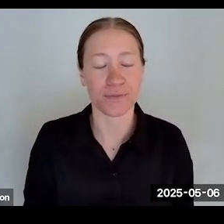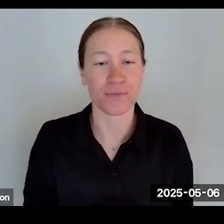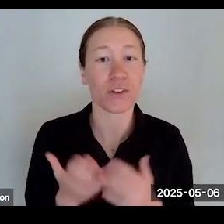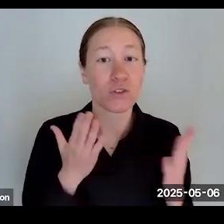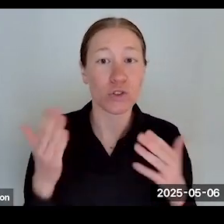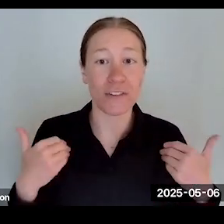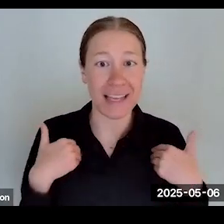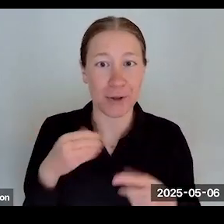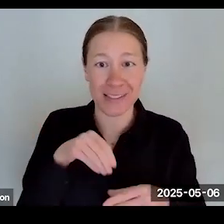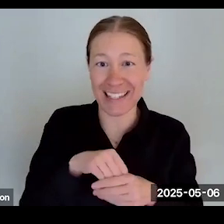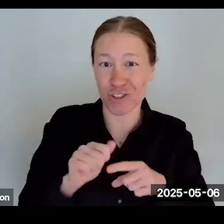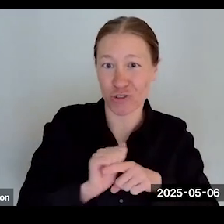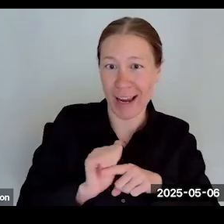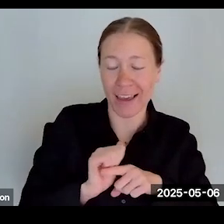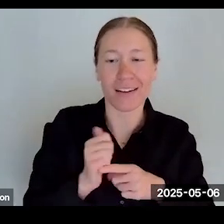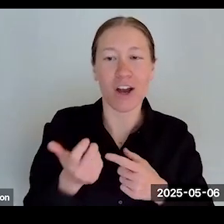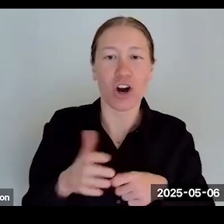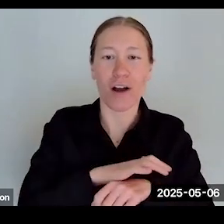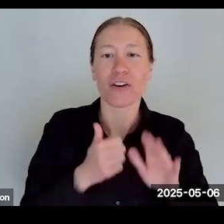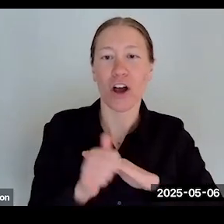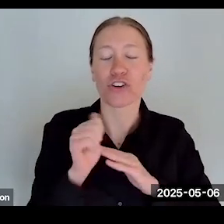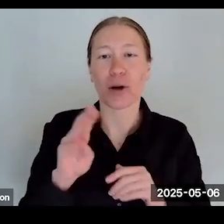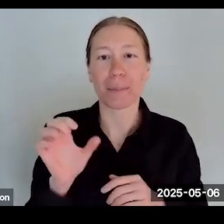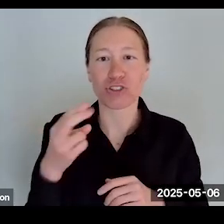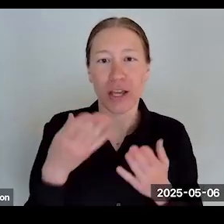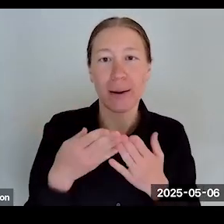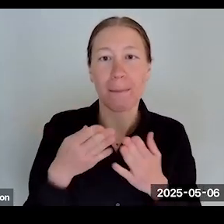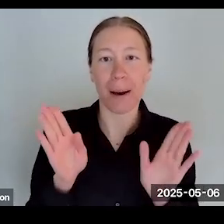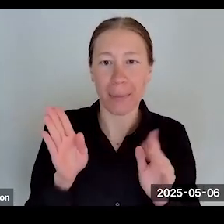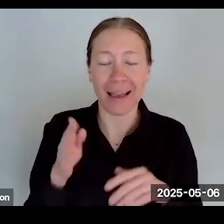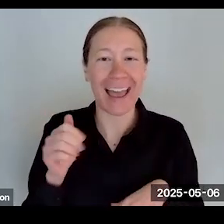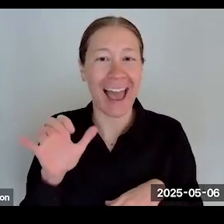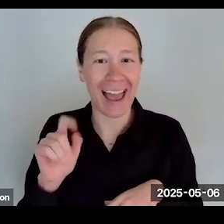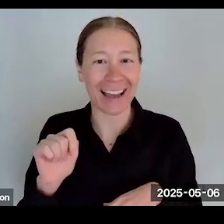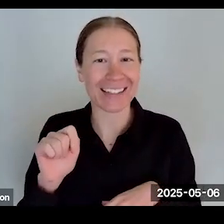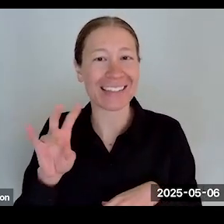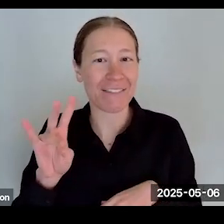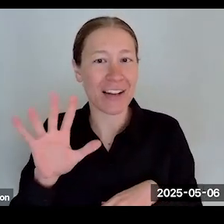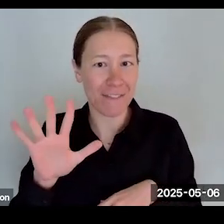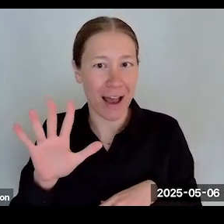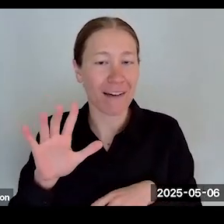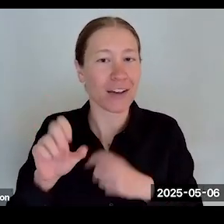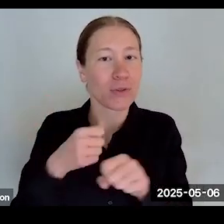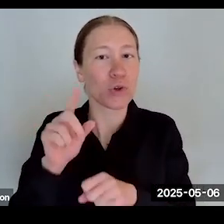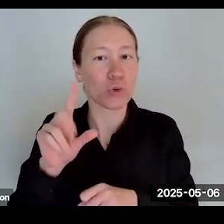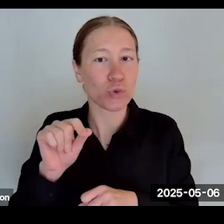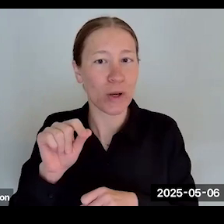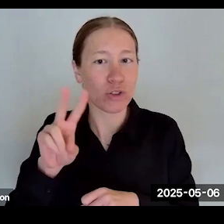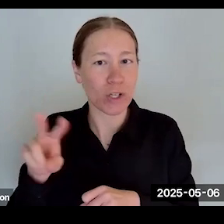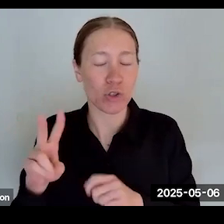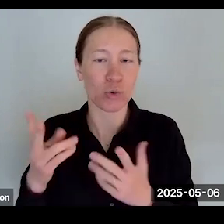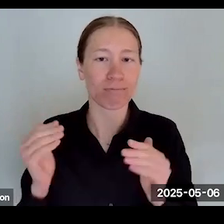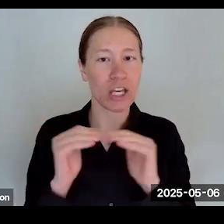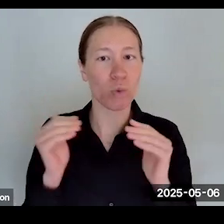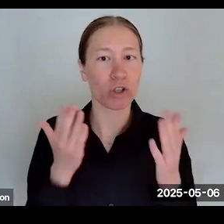Service animals in training are covered under Michigan Public Act 75 of 2022 and are considered equivalent to service animals